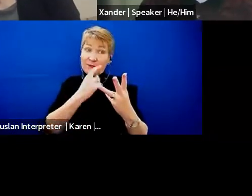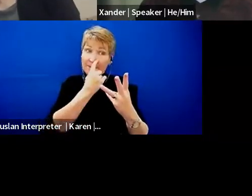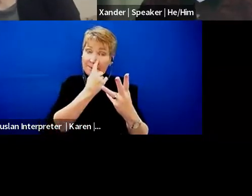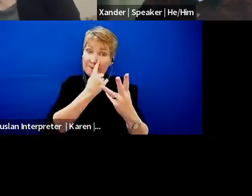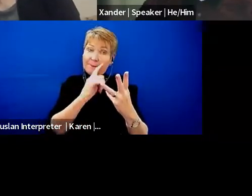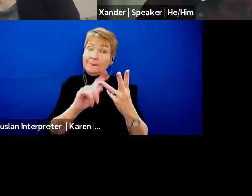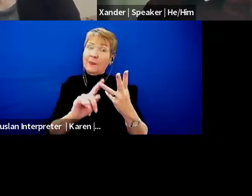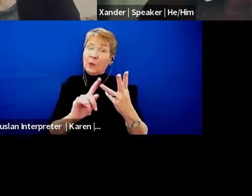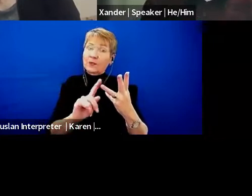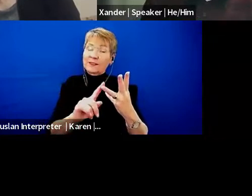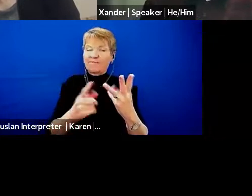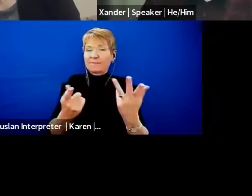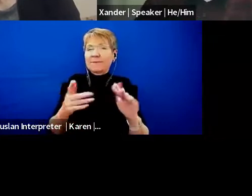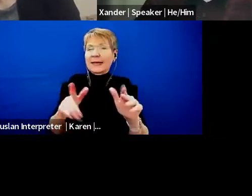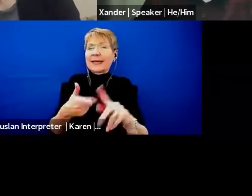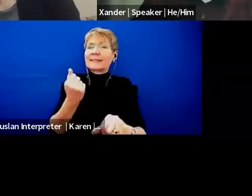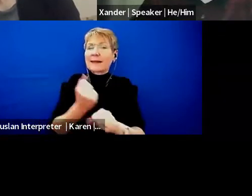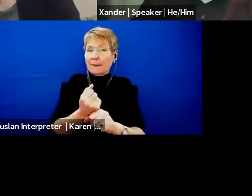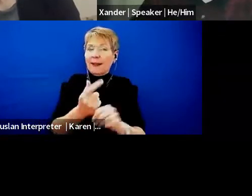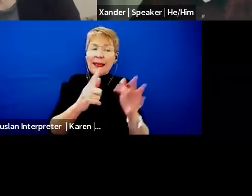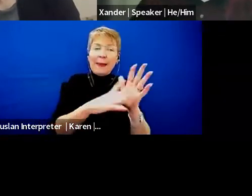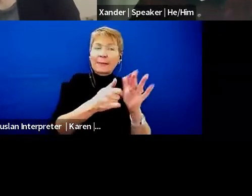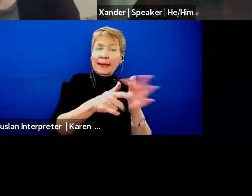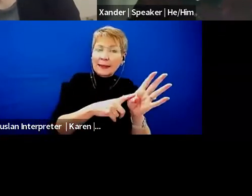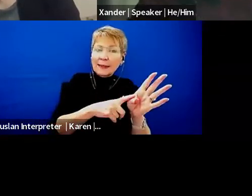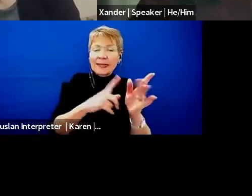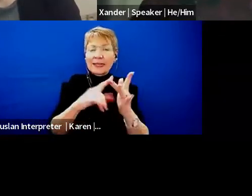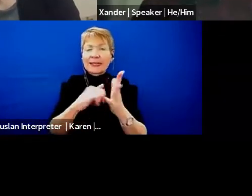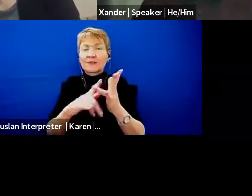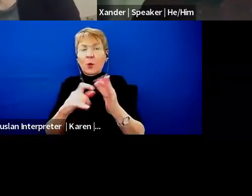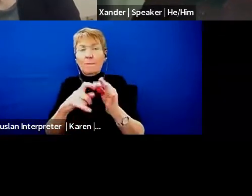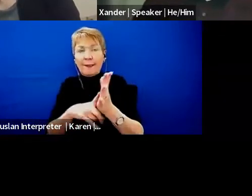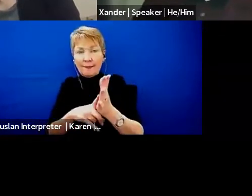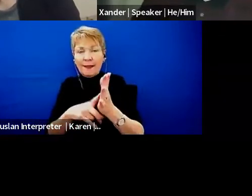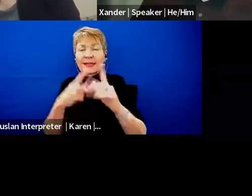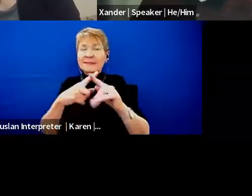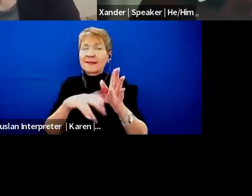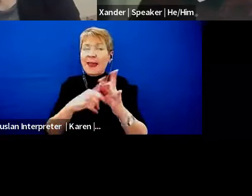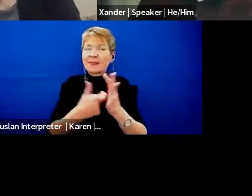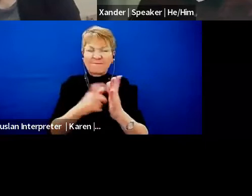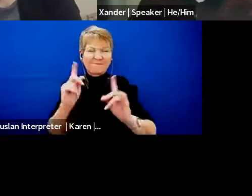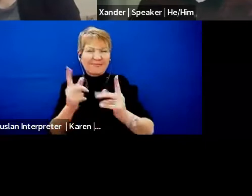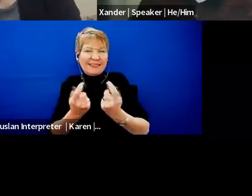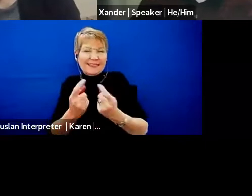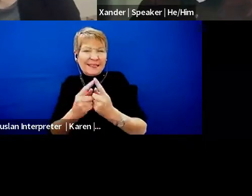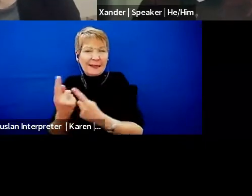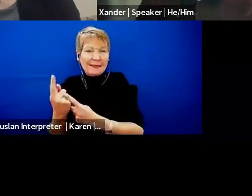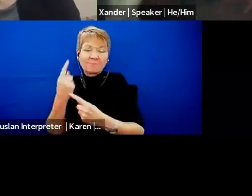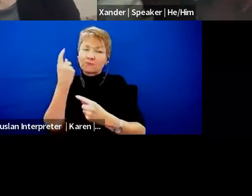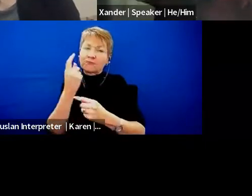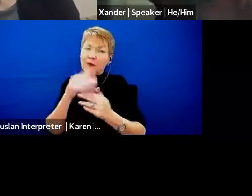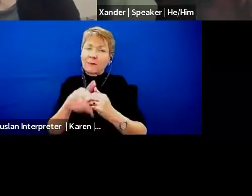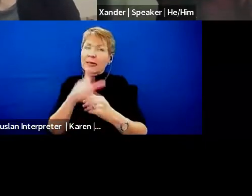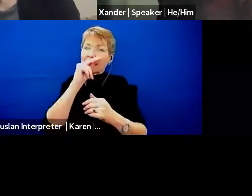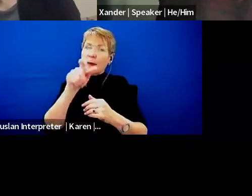looking at examples today with Emily, Isabel, and Xander around easy things to start with and reflecting on young people's